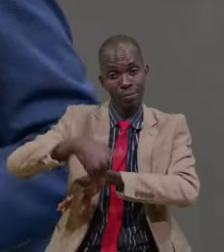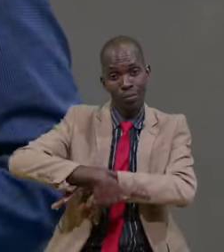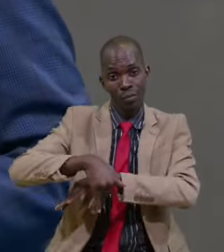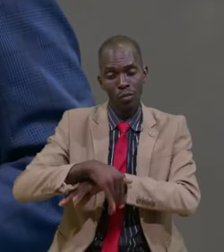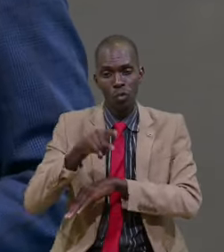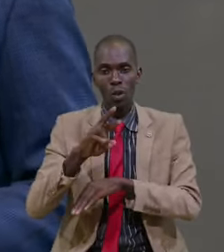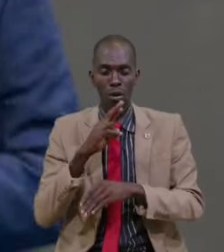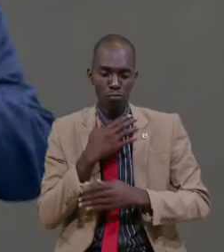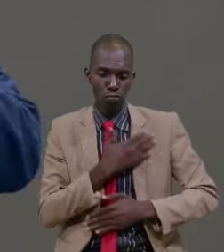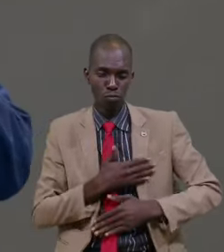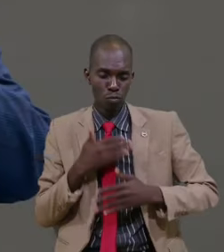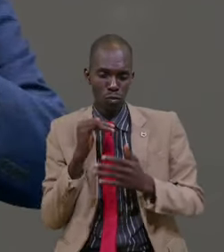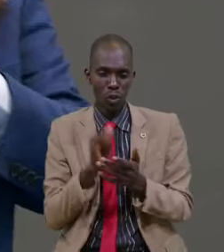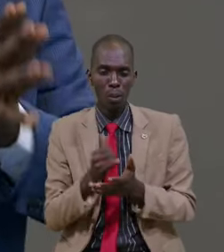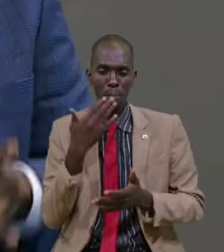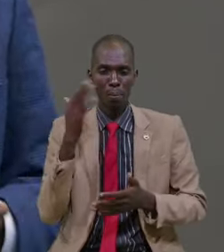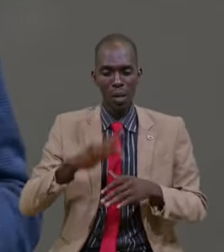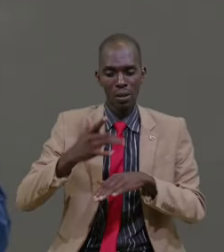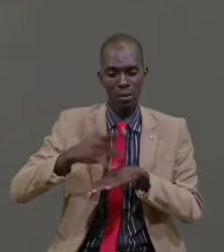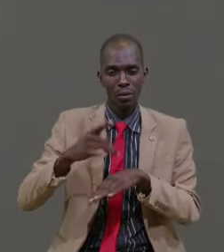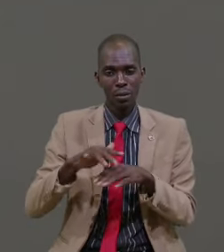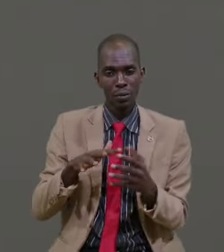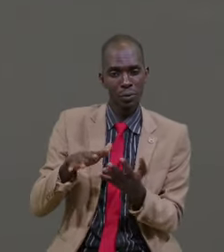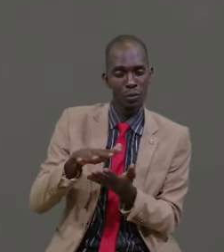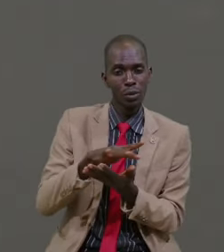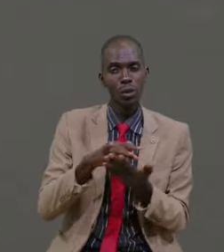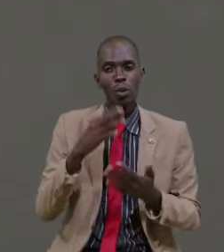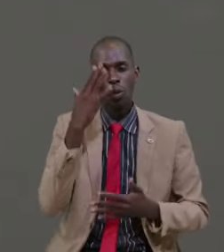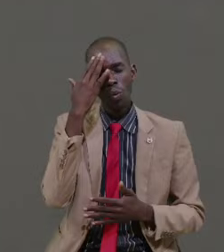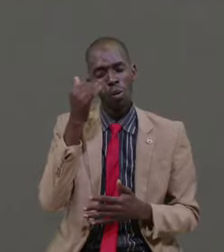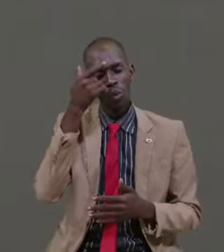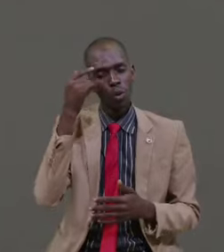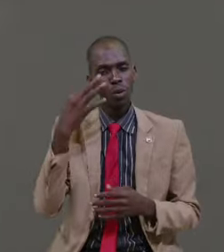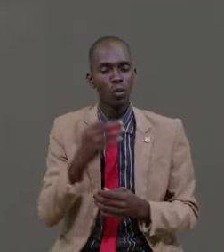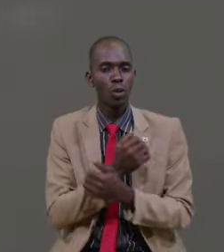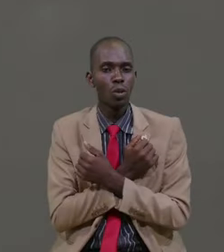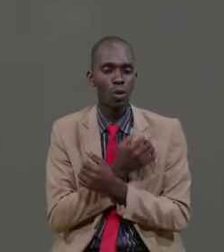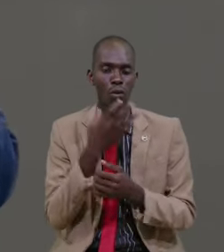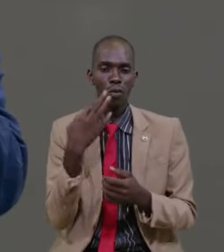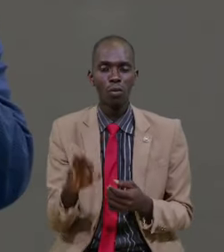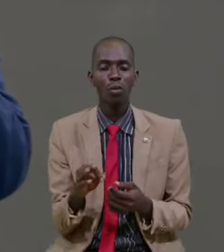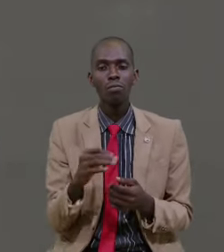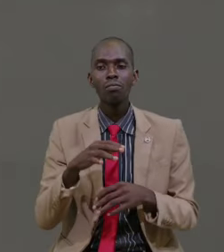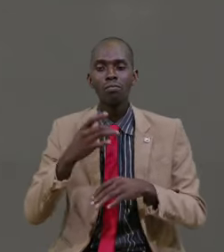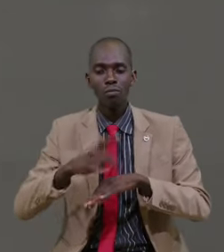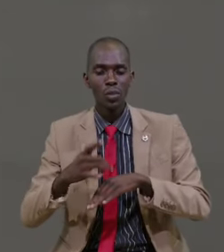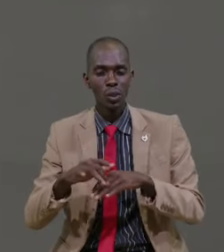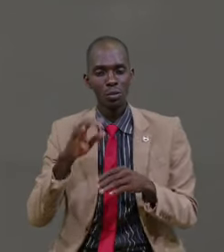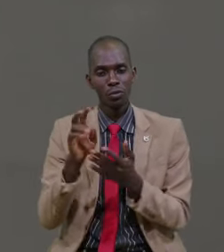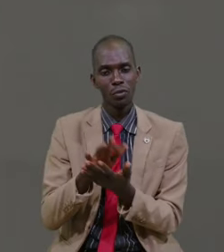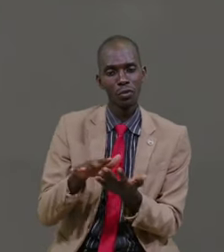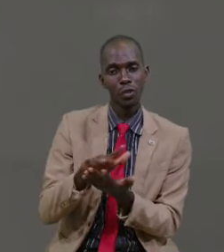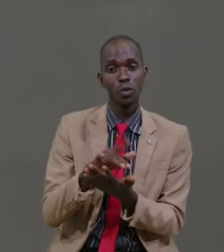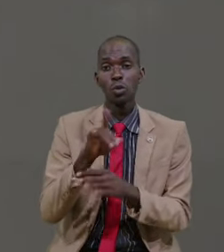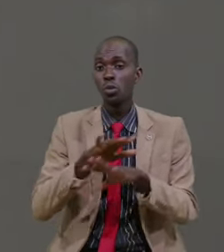you are going through that thing because there's a love for pornography. You do not love the Lord Jesus Christ. You